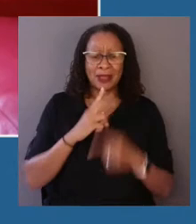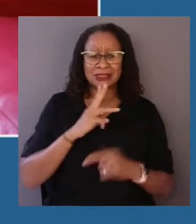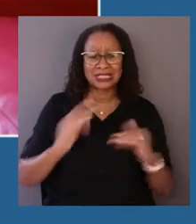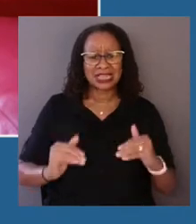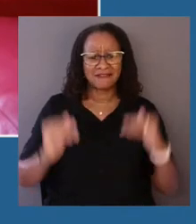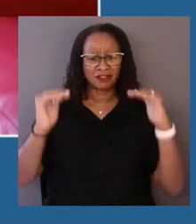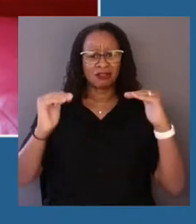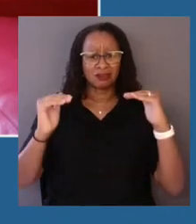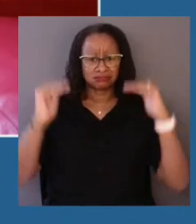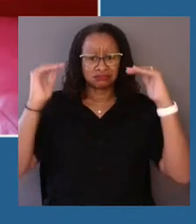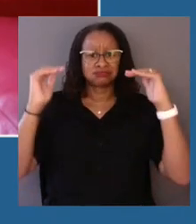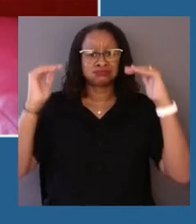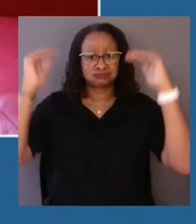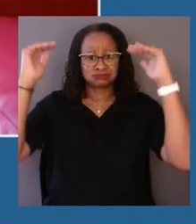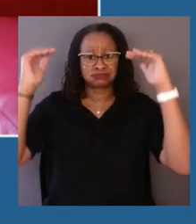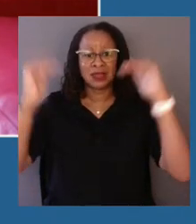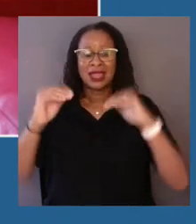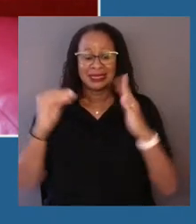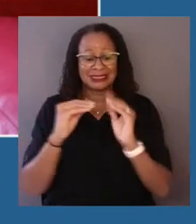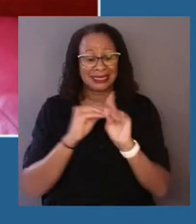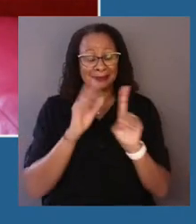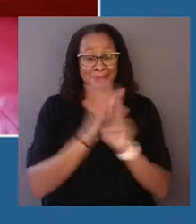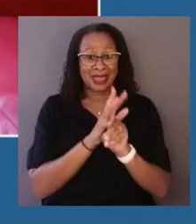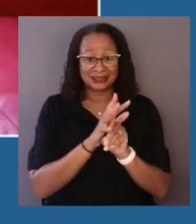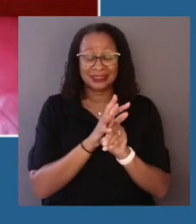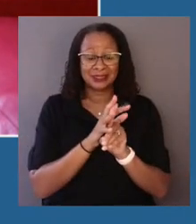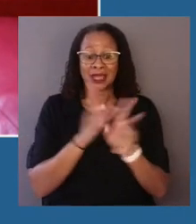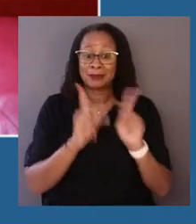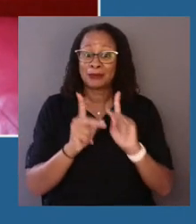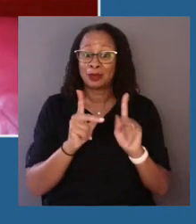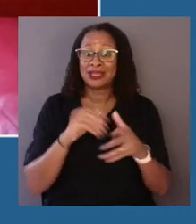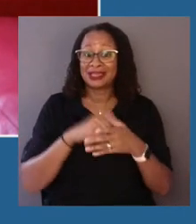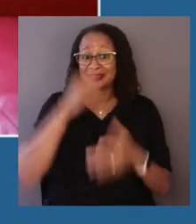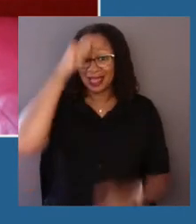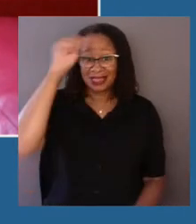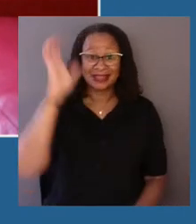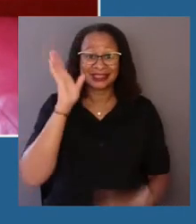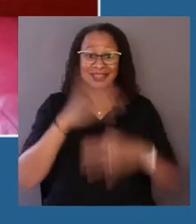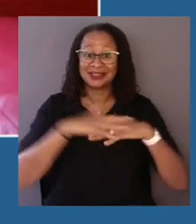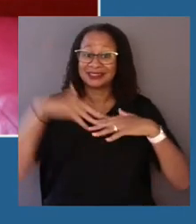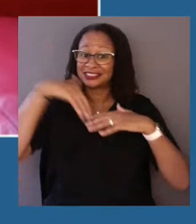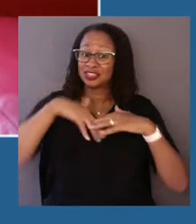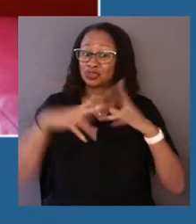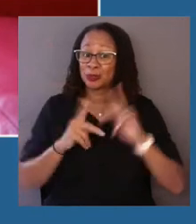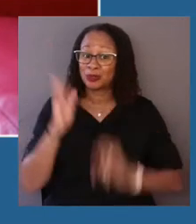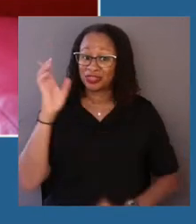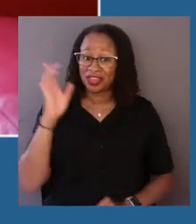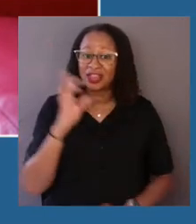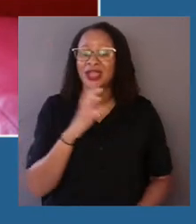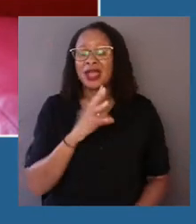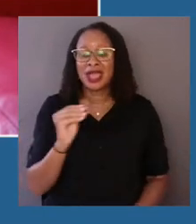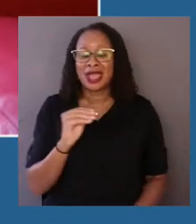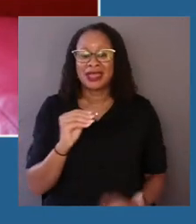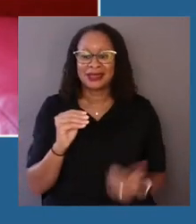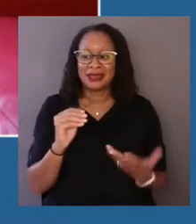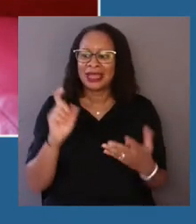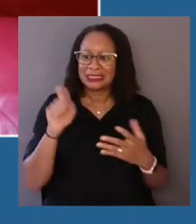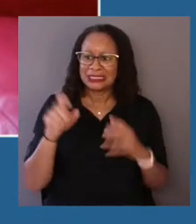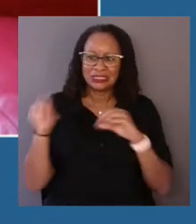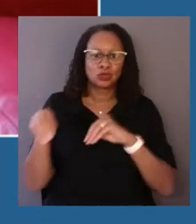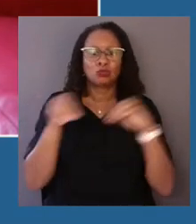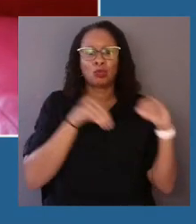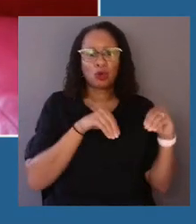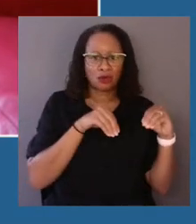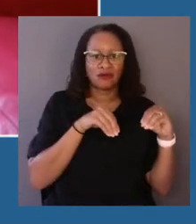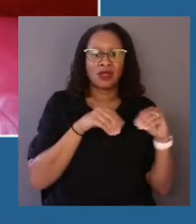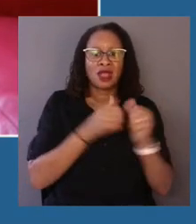impacting indigenous folks in Alaska in terms of having to relocate away from the